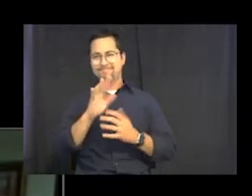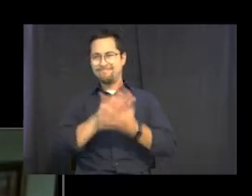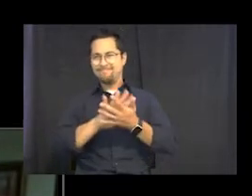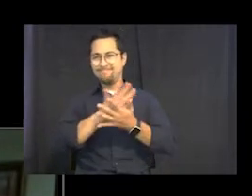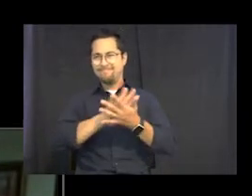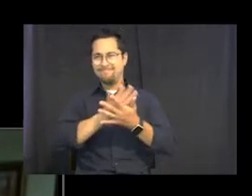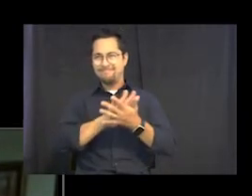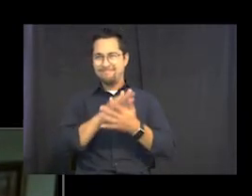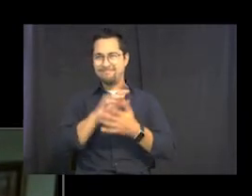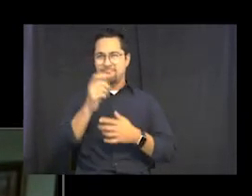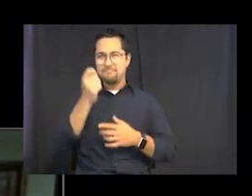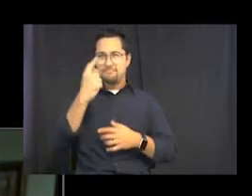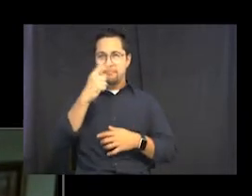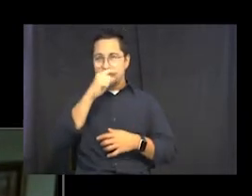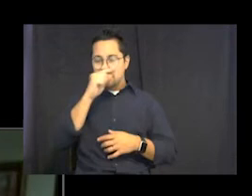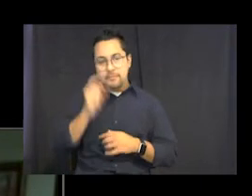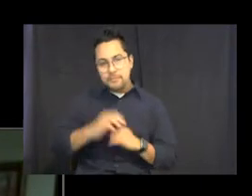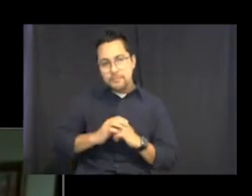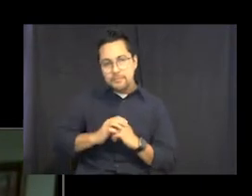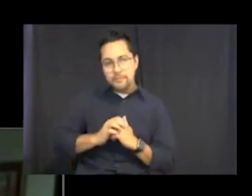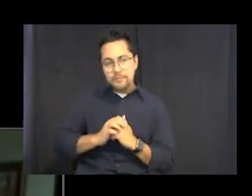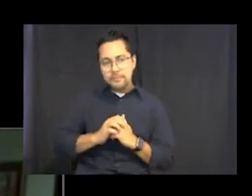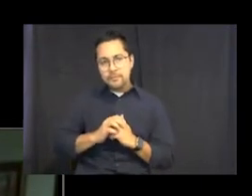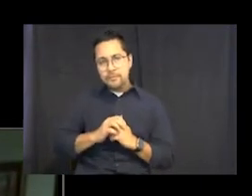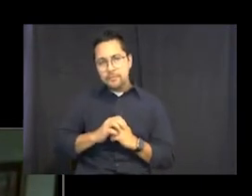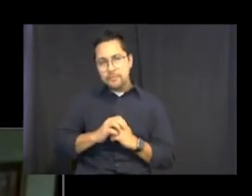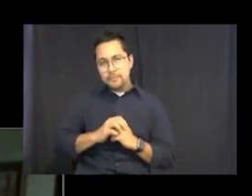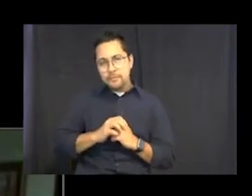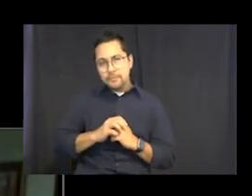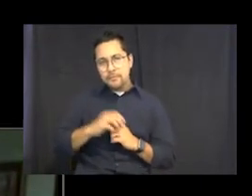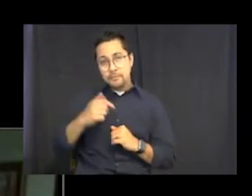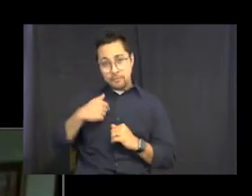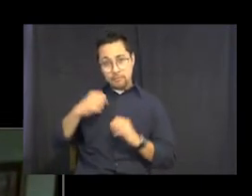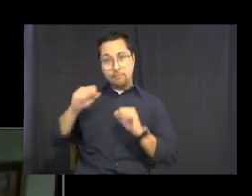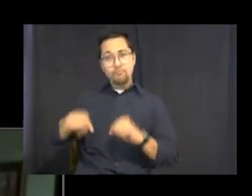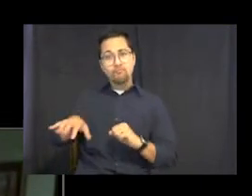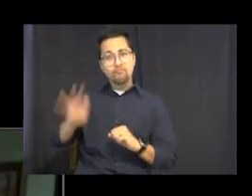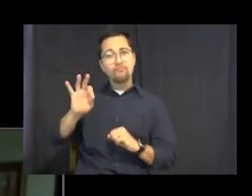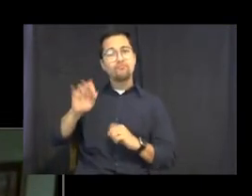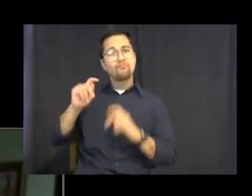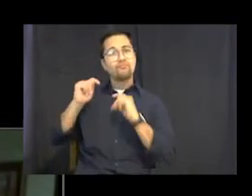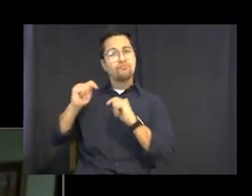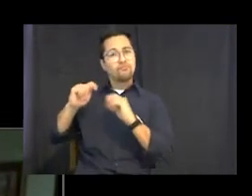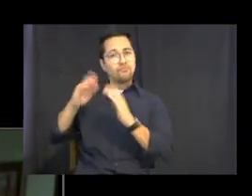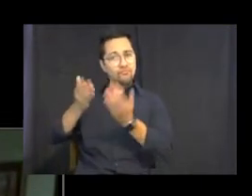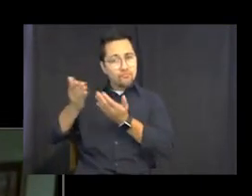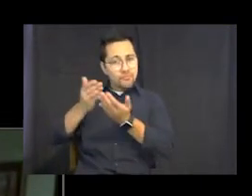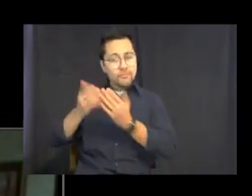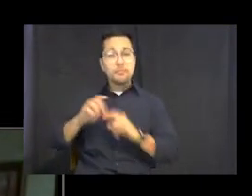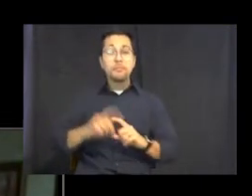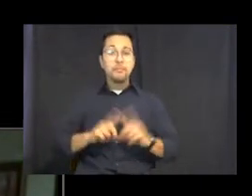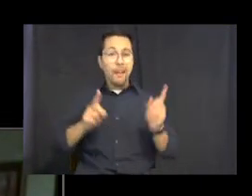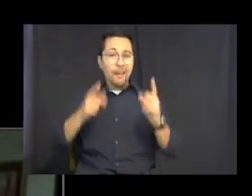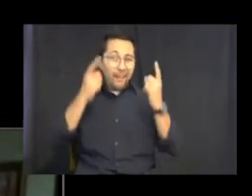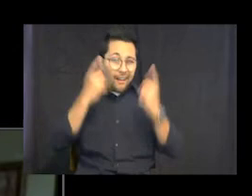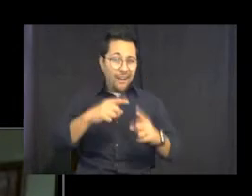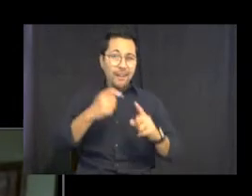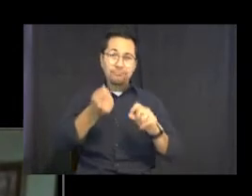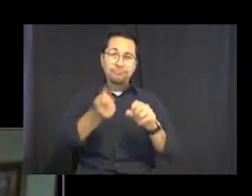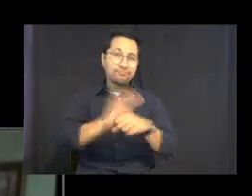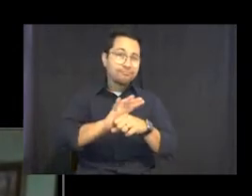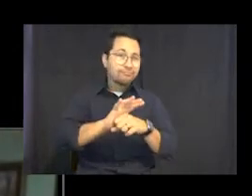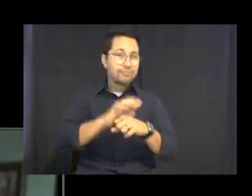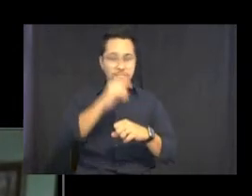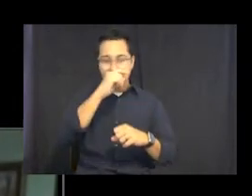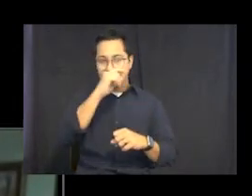Because of Pathfinder, I was able to find tutoring services. However, with COVID,